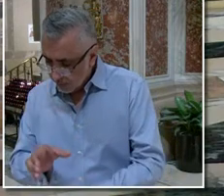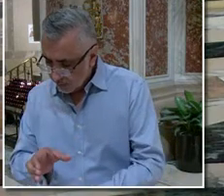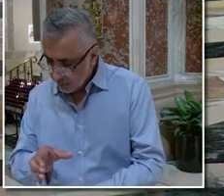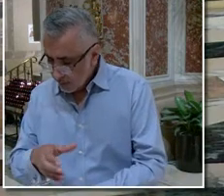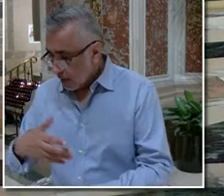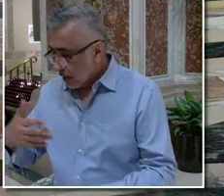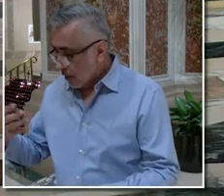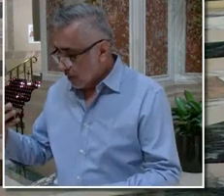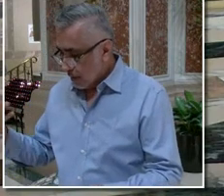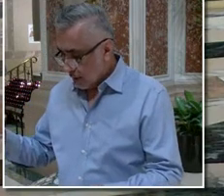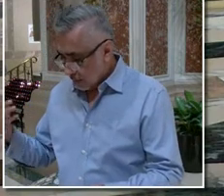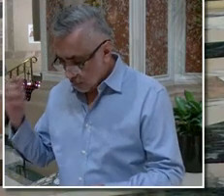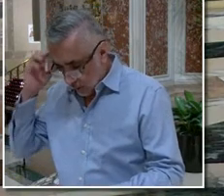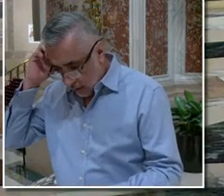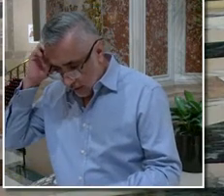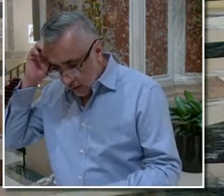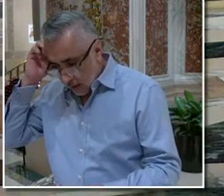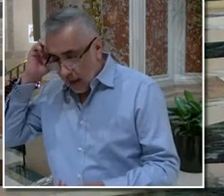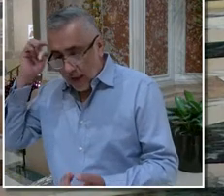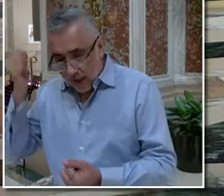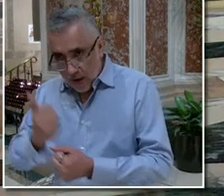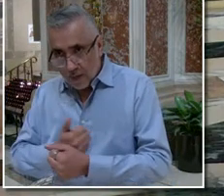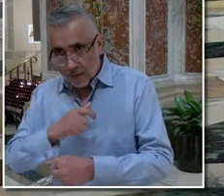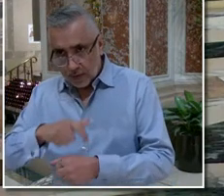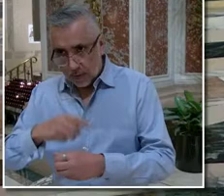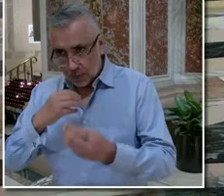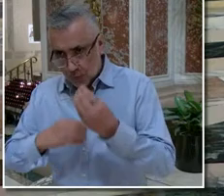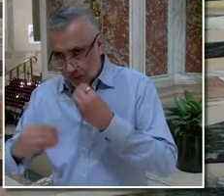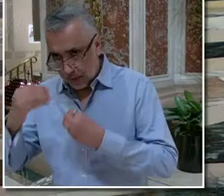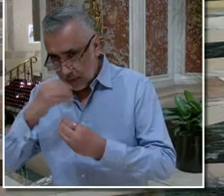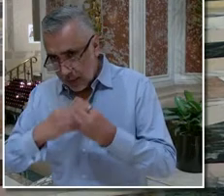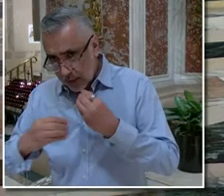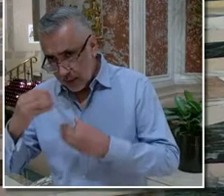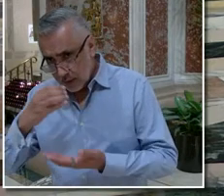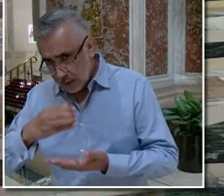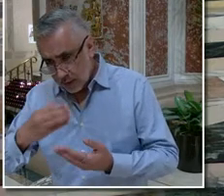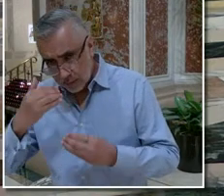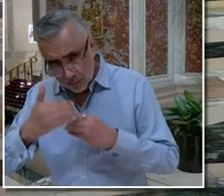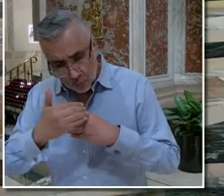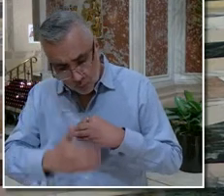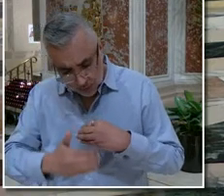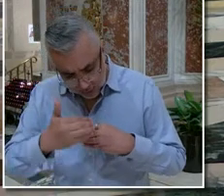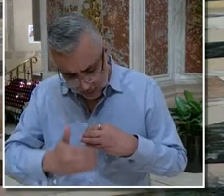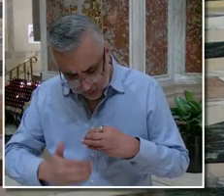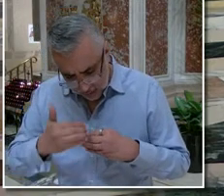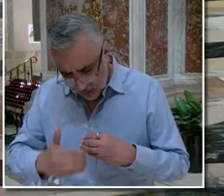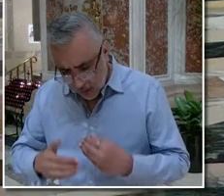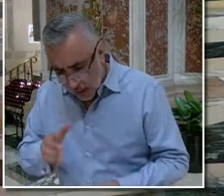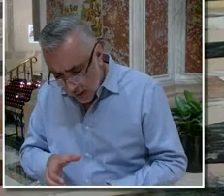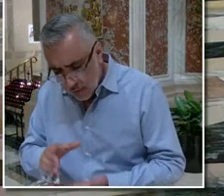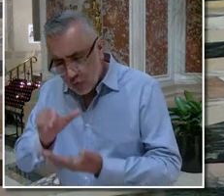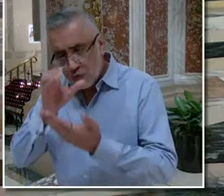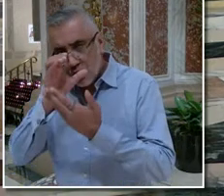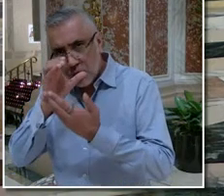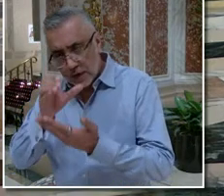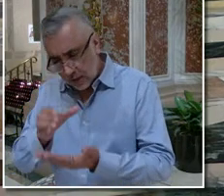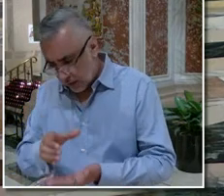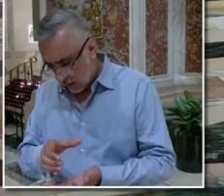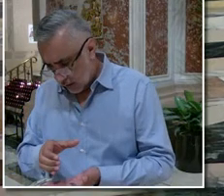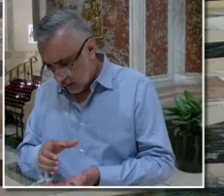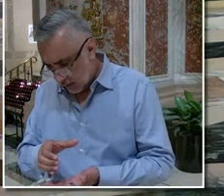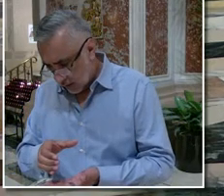Por eso, cada vez que ustedes comen de este pan y beben de este cáliz,